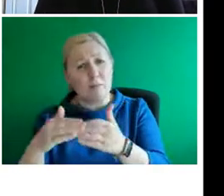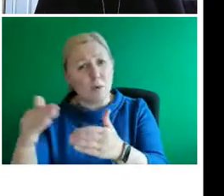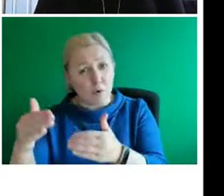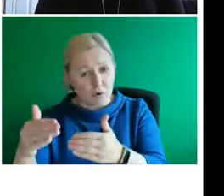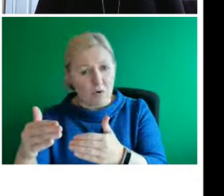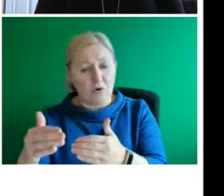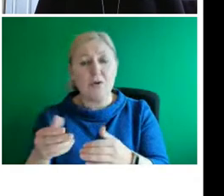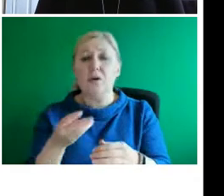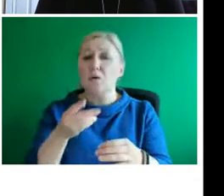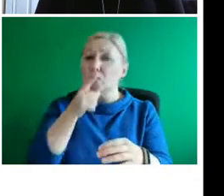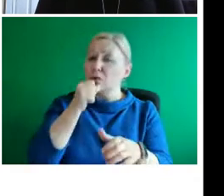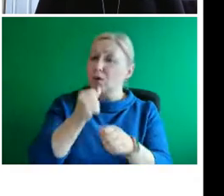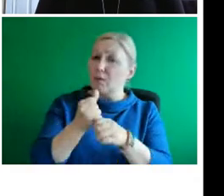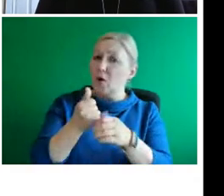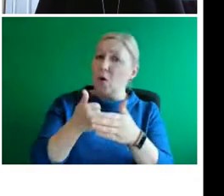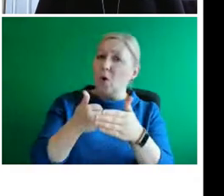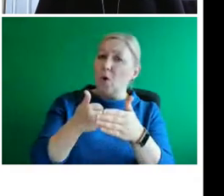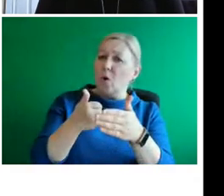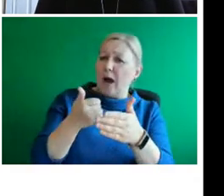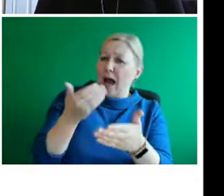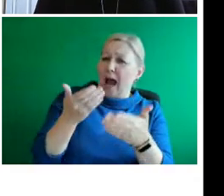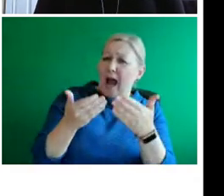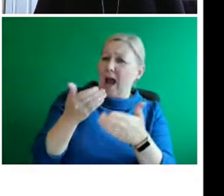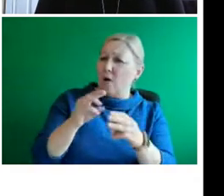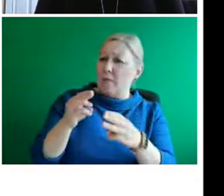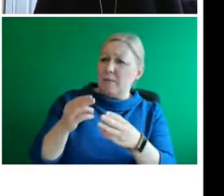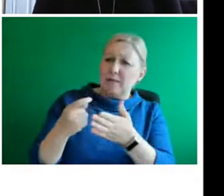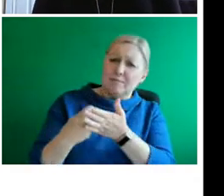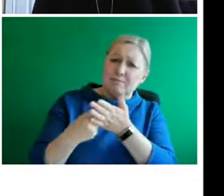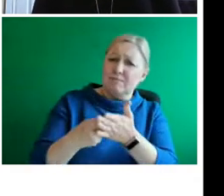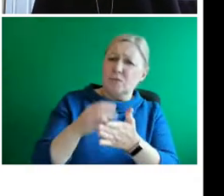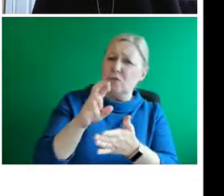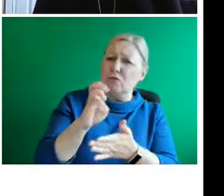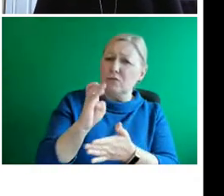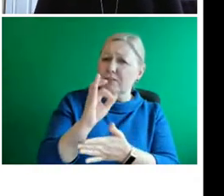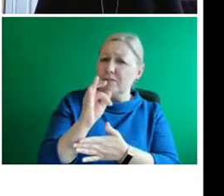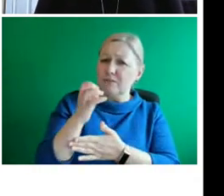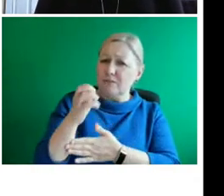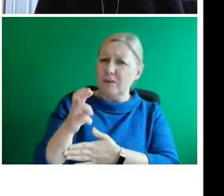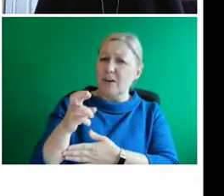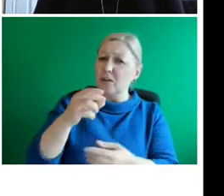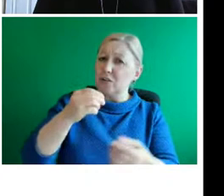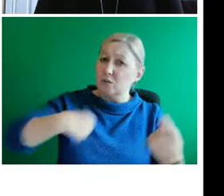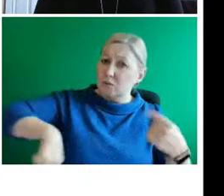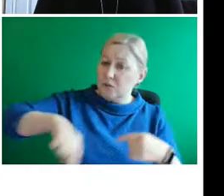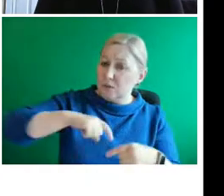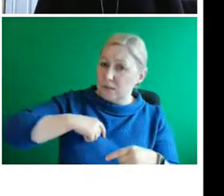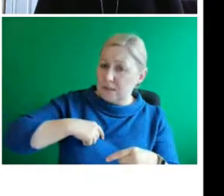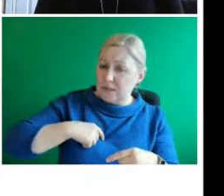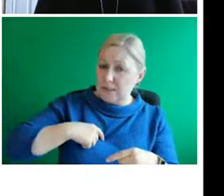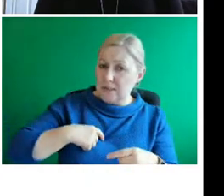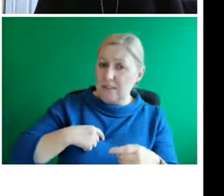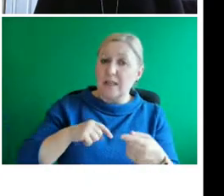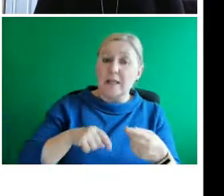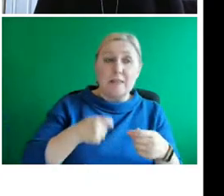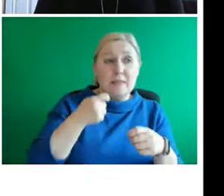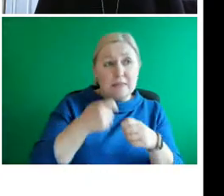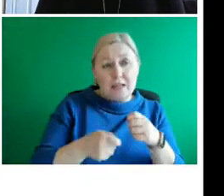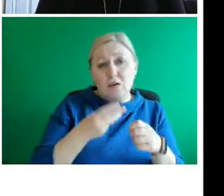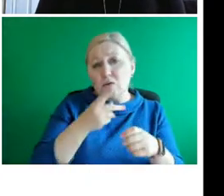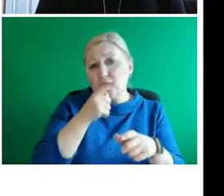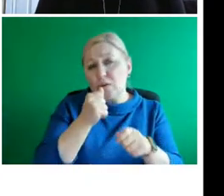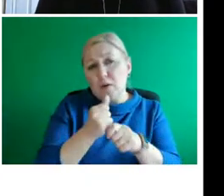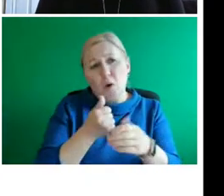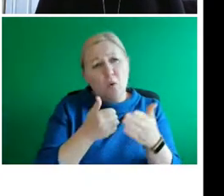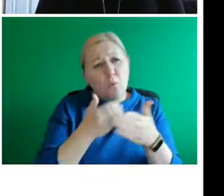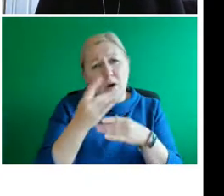receive as a psychiatry of later life team from those with dementia, and to summarise some of the reasons people with dementia go to long-term residential care. And